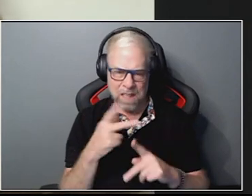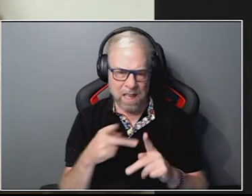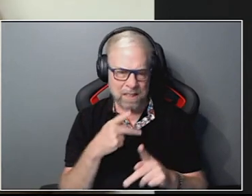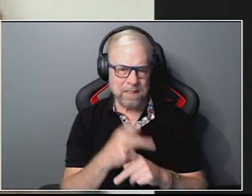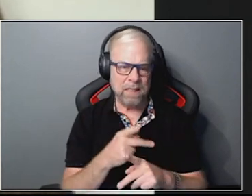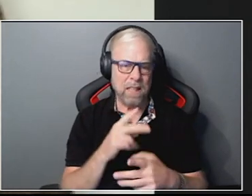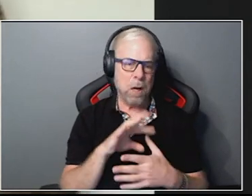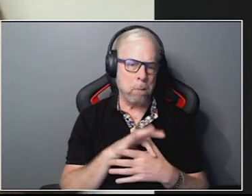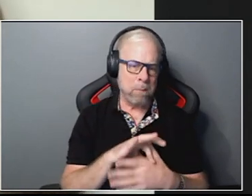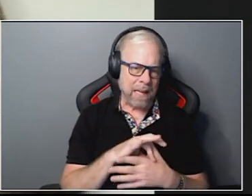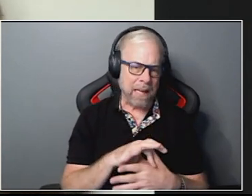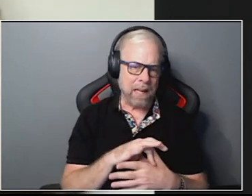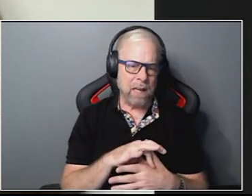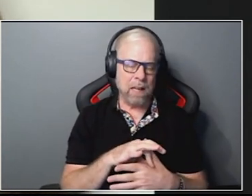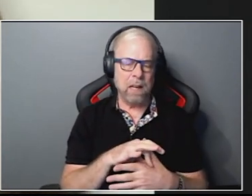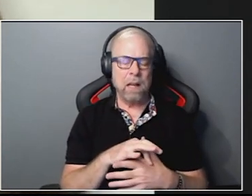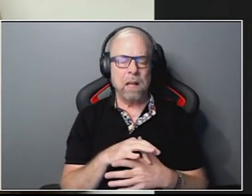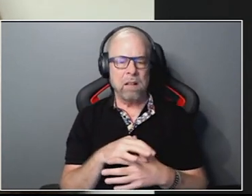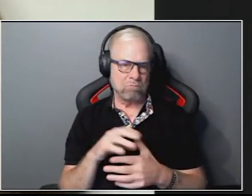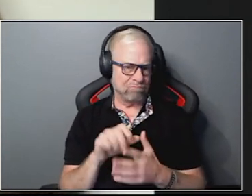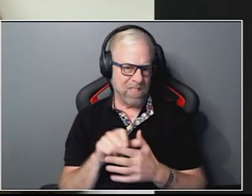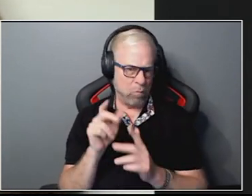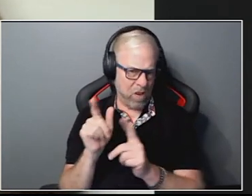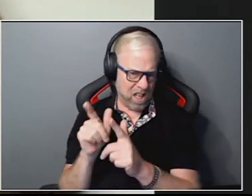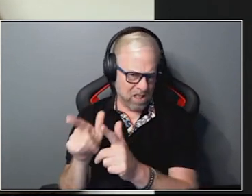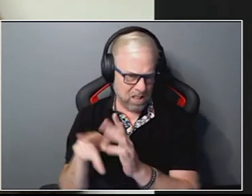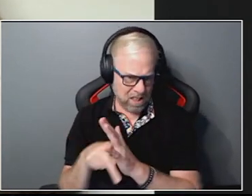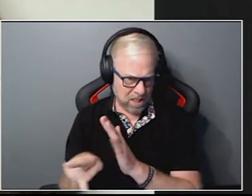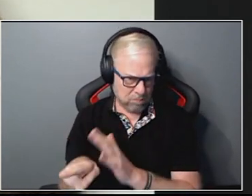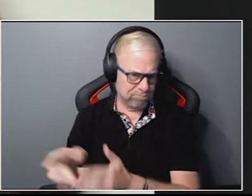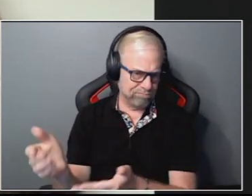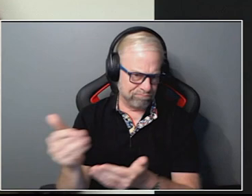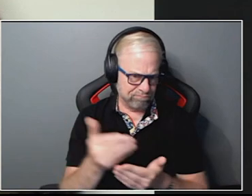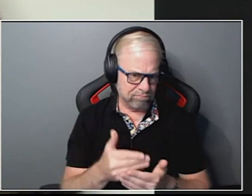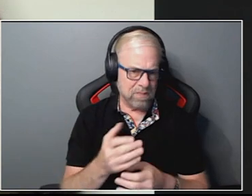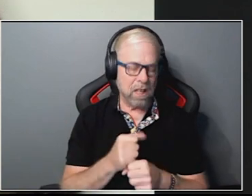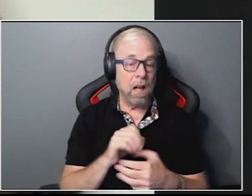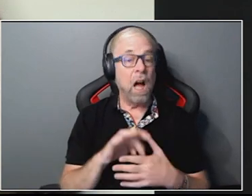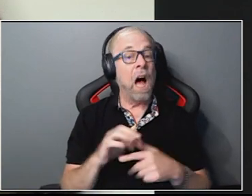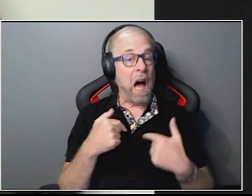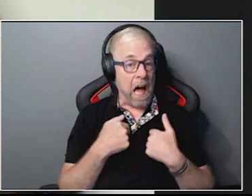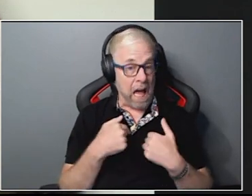we had hunted. And of course I did all the hunting, but